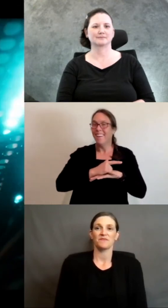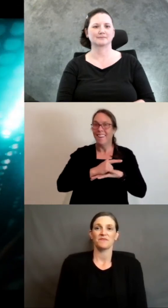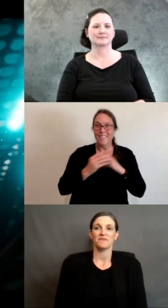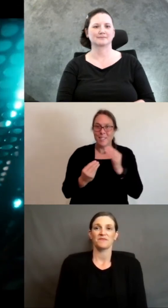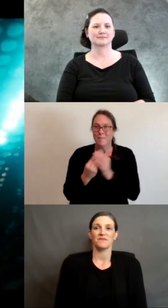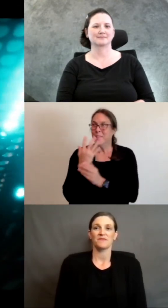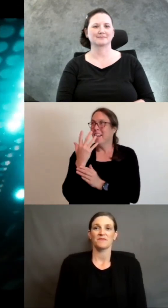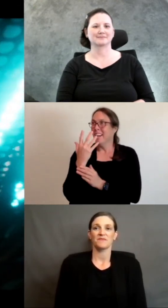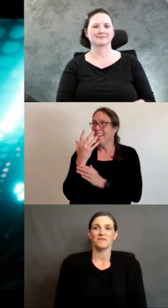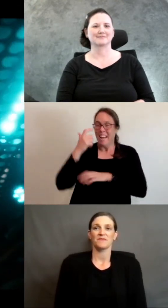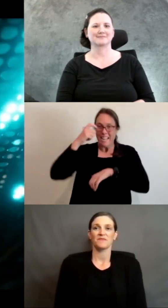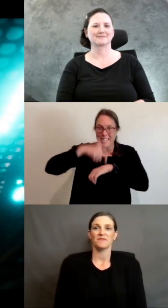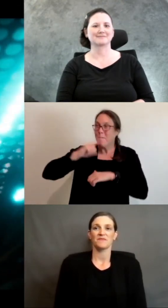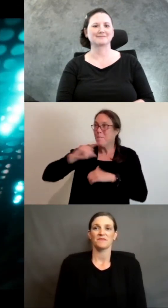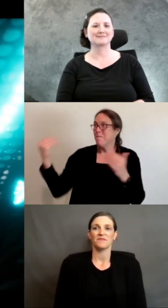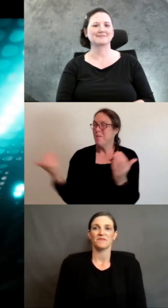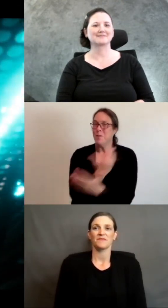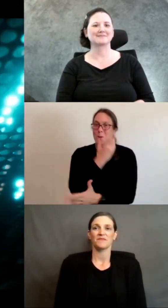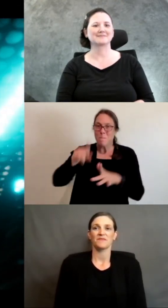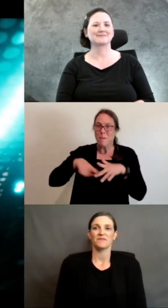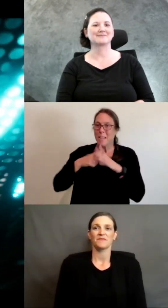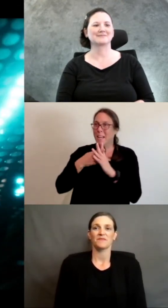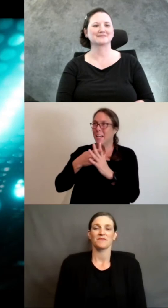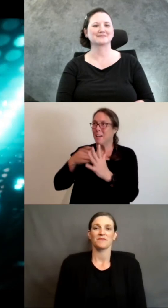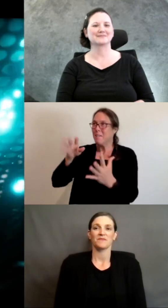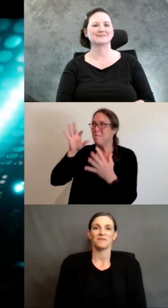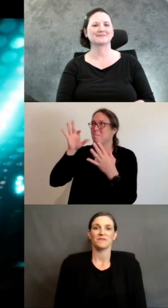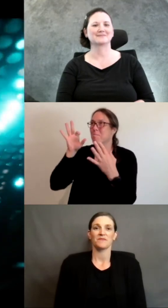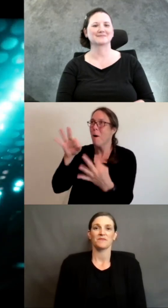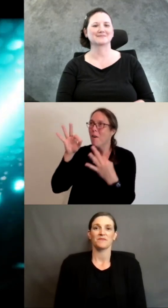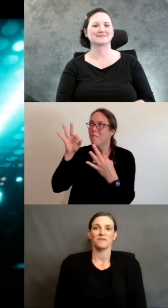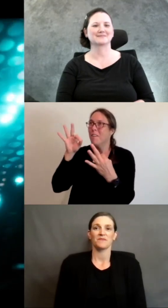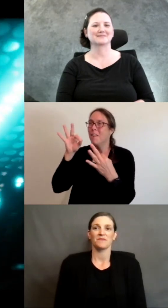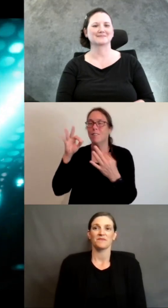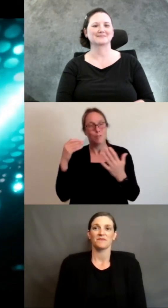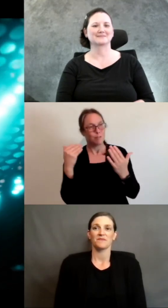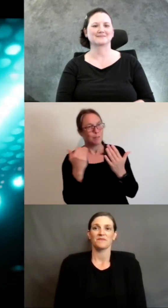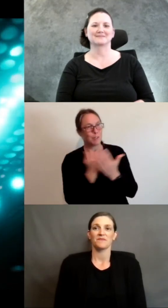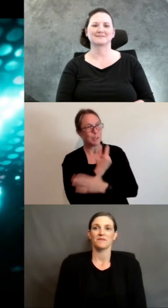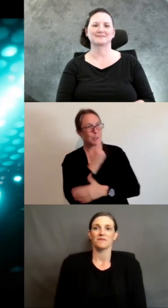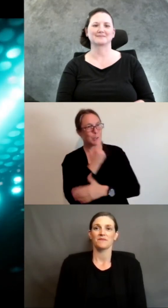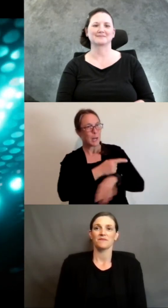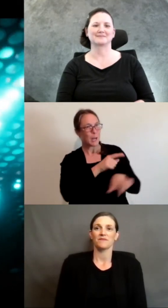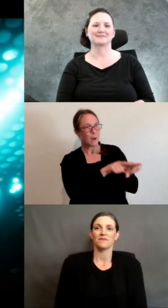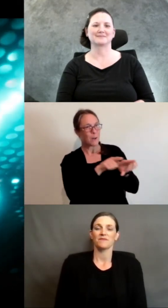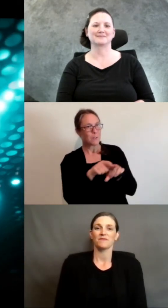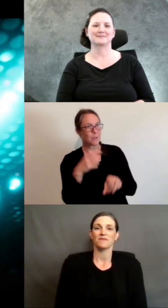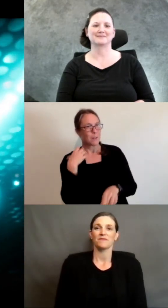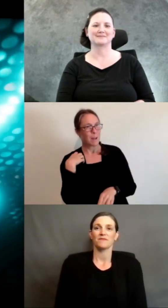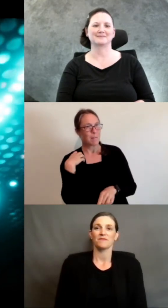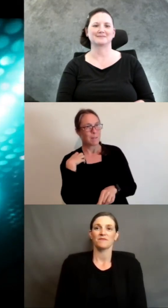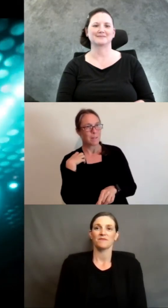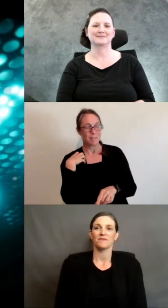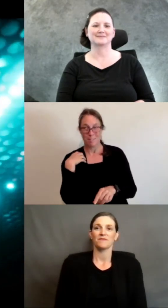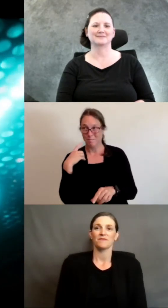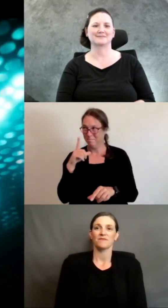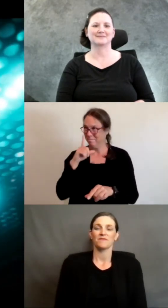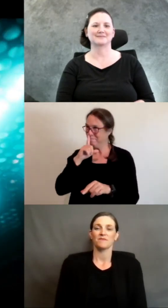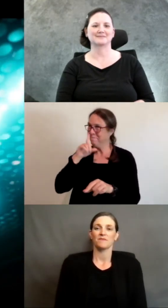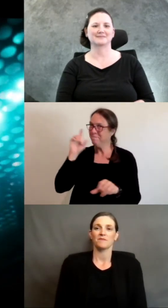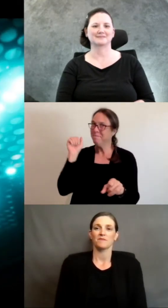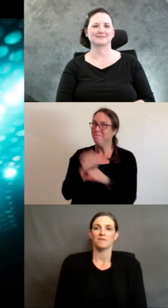beginnings. Perfect. It's a new day as well, Captain. It certainly is, robot. It